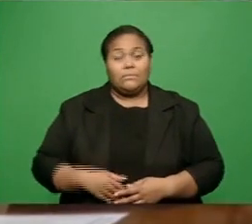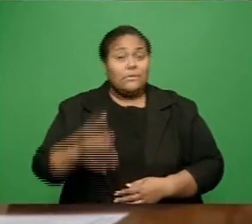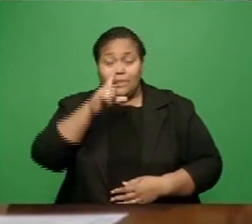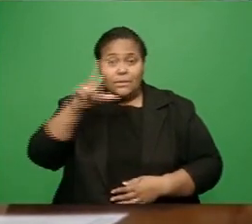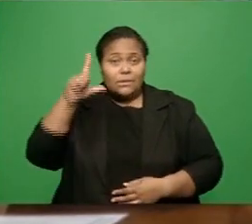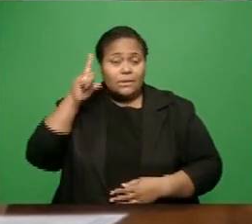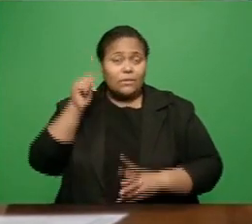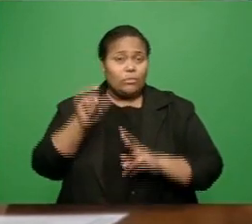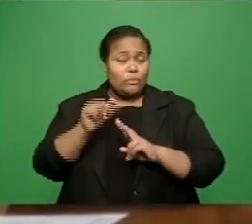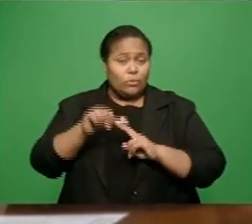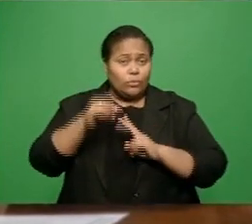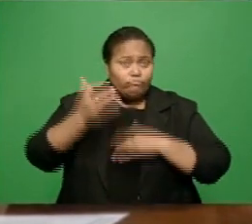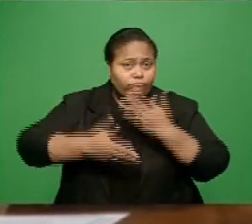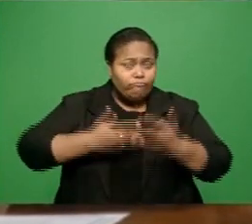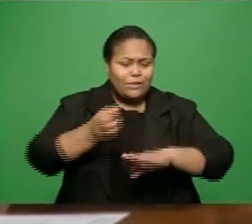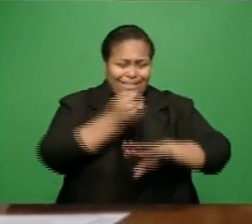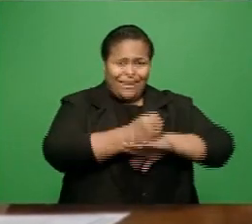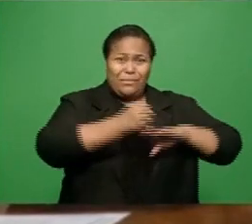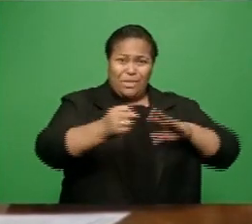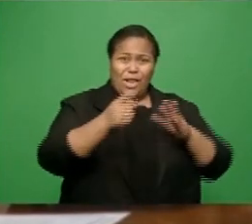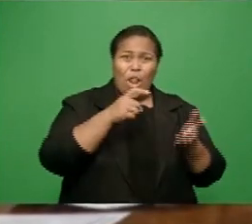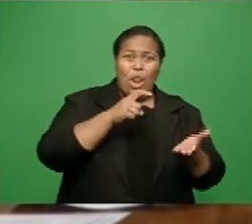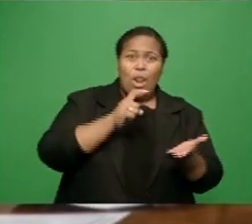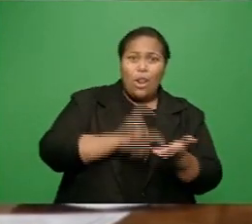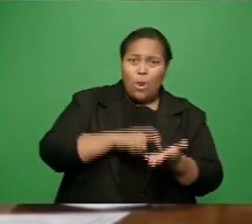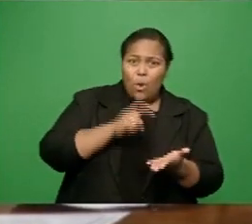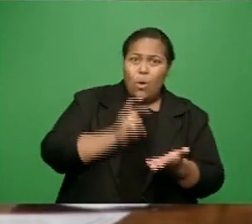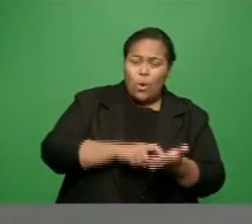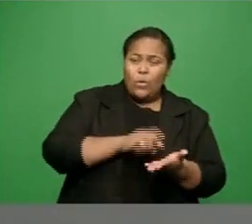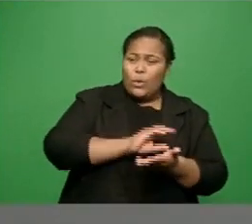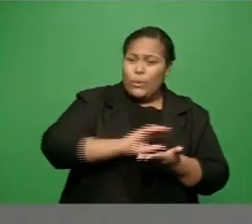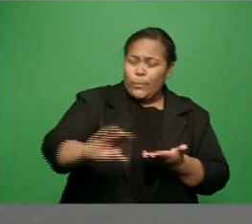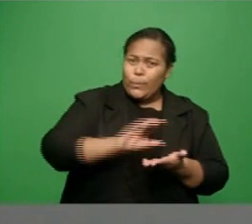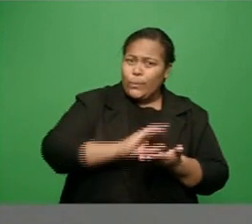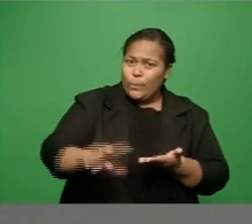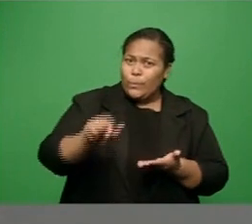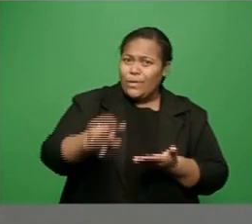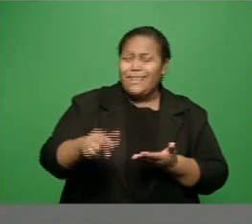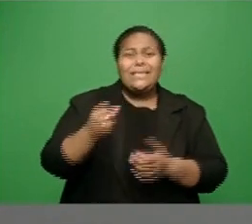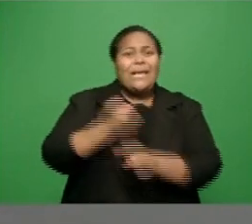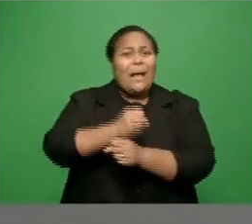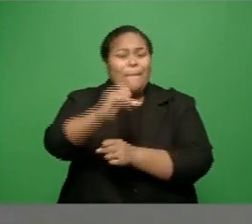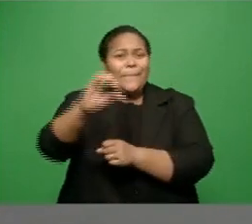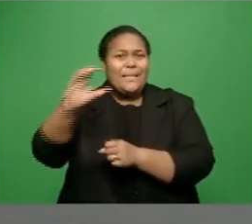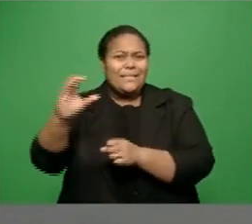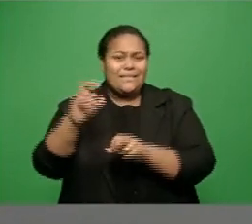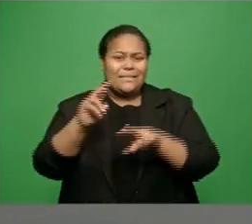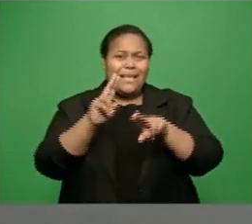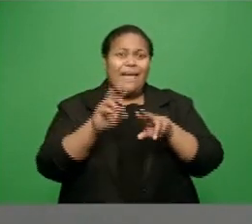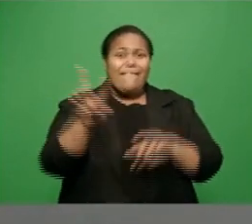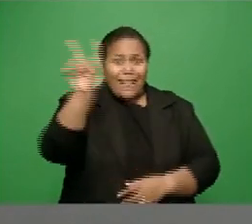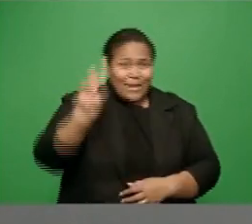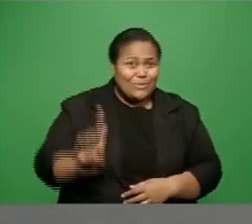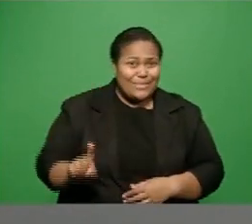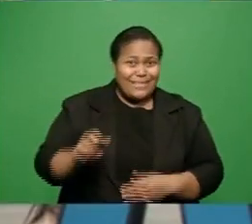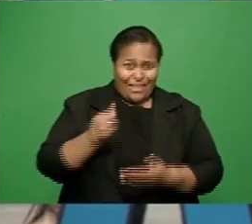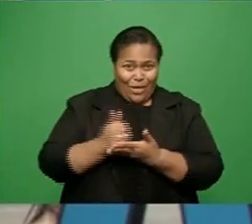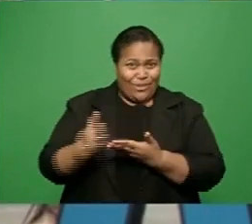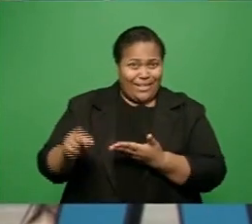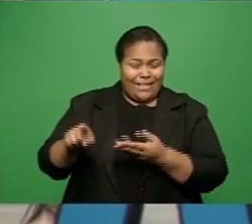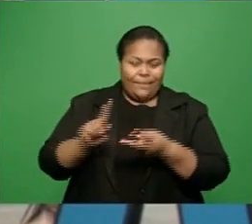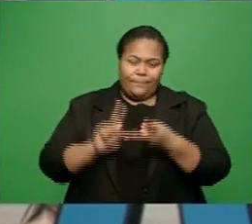that government-guaranteed loans were given out in the past to companies such as the Fiji Electricity Authority, and